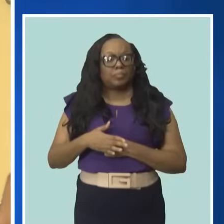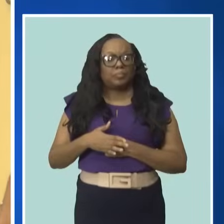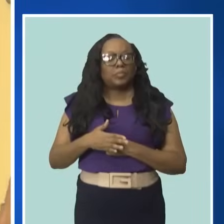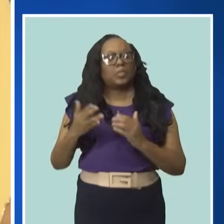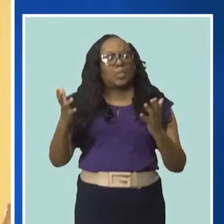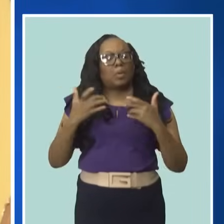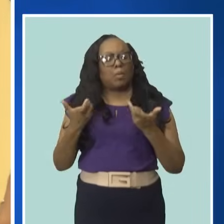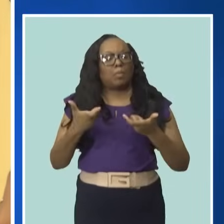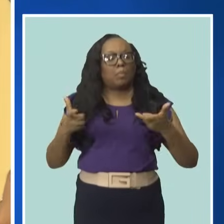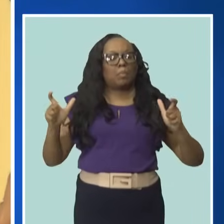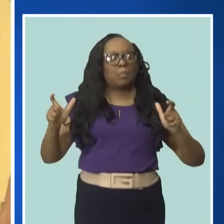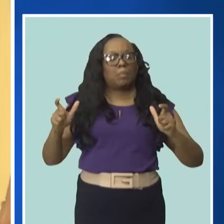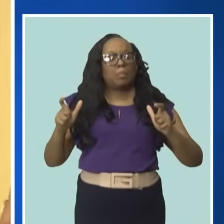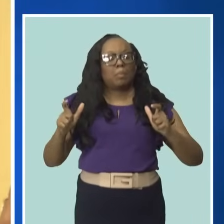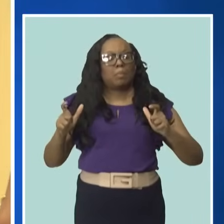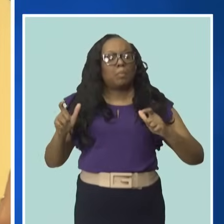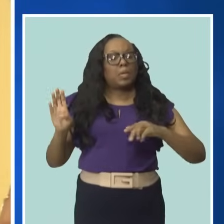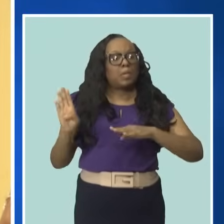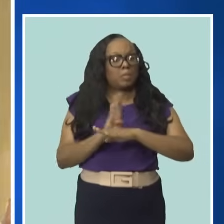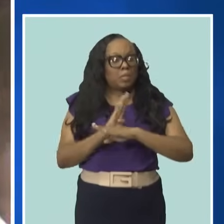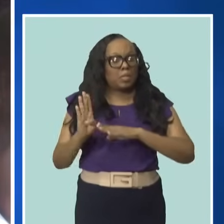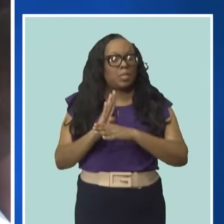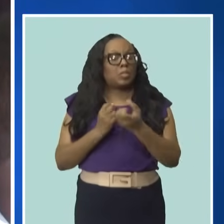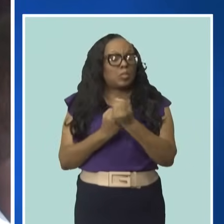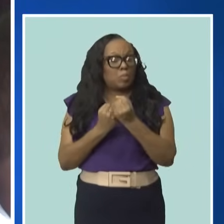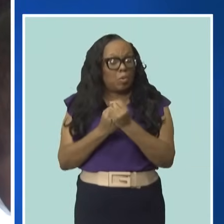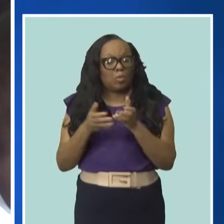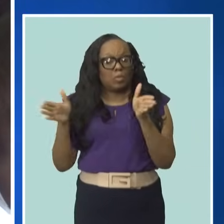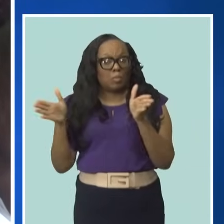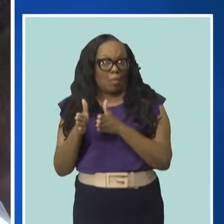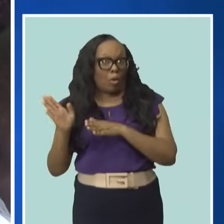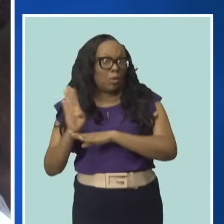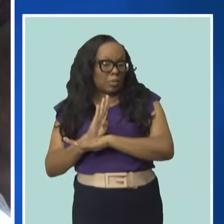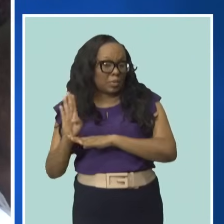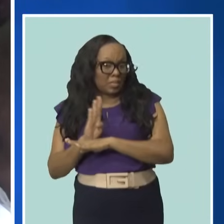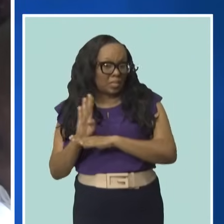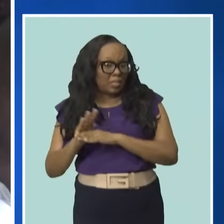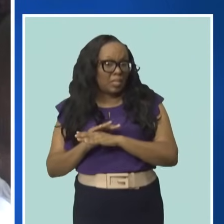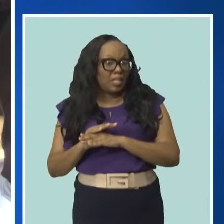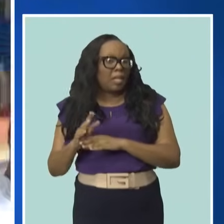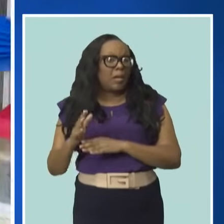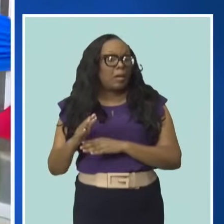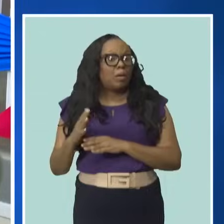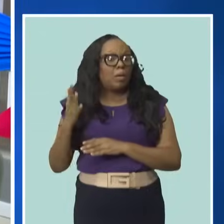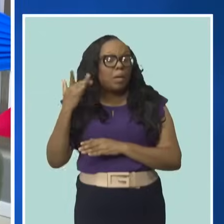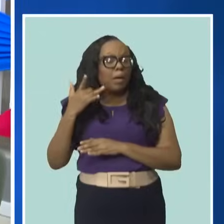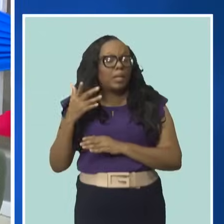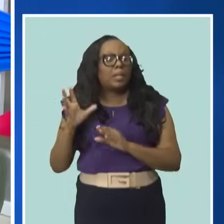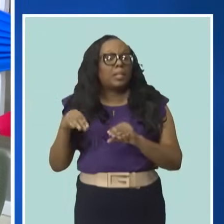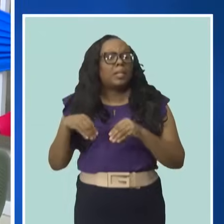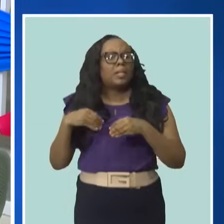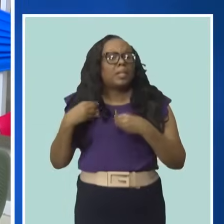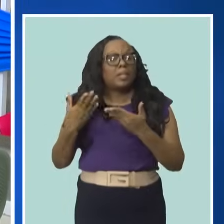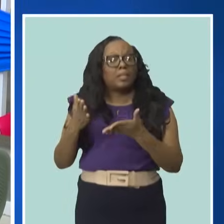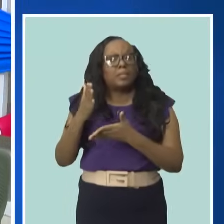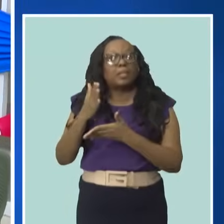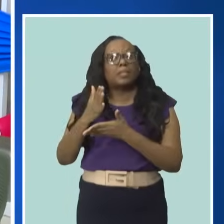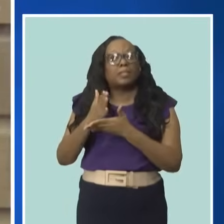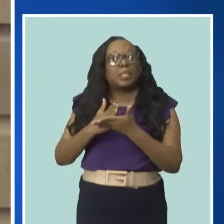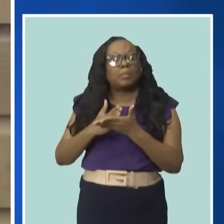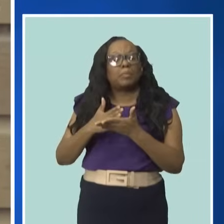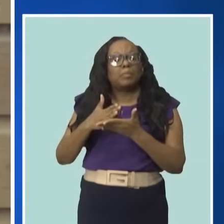she's calling on owners of large businesses to support small enterprises, especially by giving them a space on their